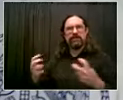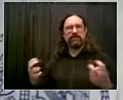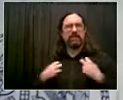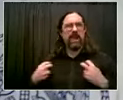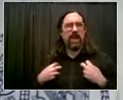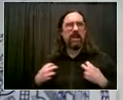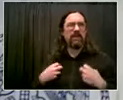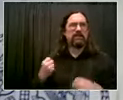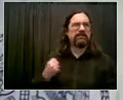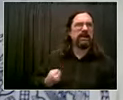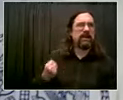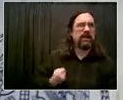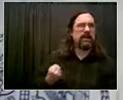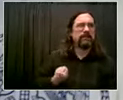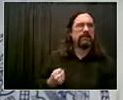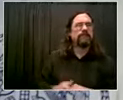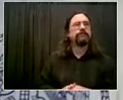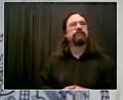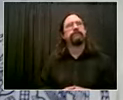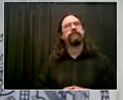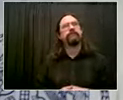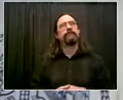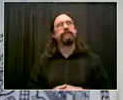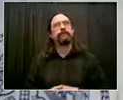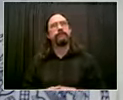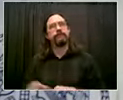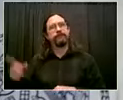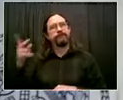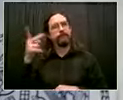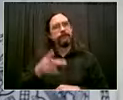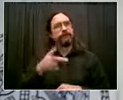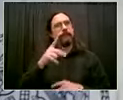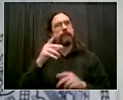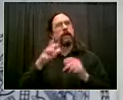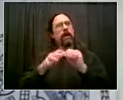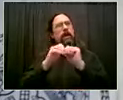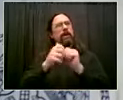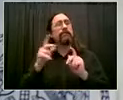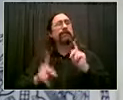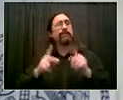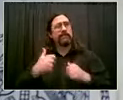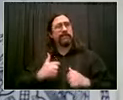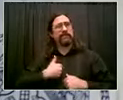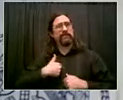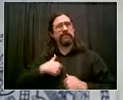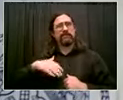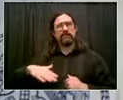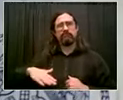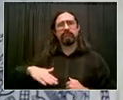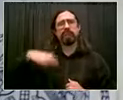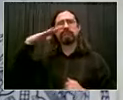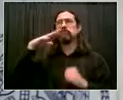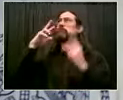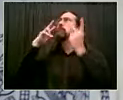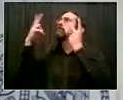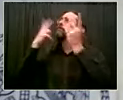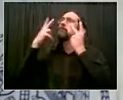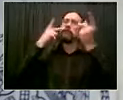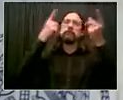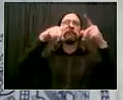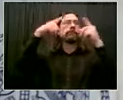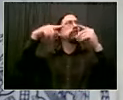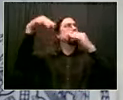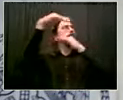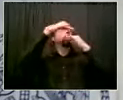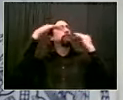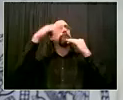housing, the mental health support, whatever it takes. And Julio is someone who feels this deeply. He'll tell you about his own